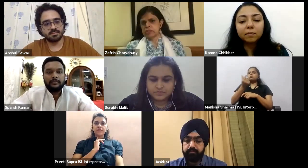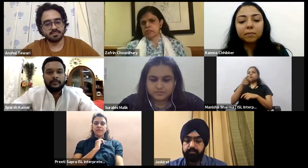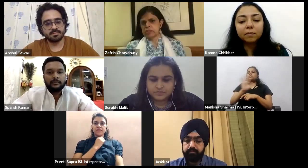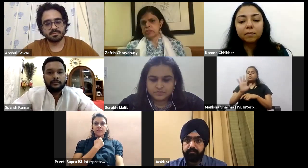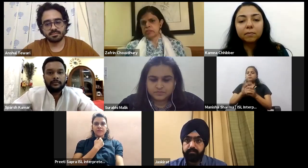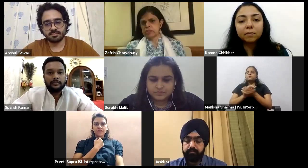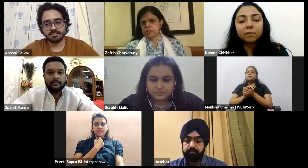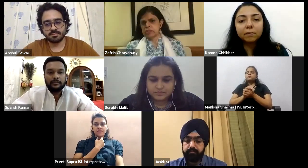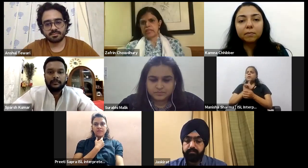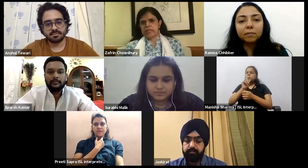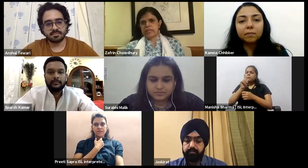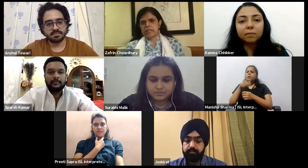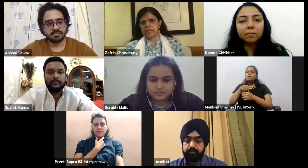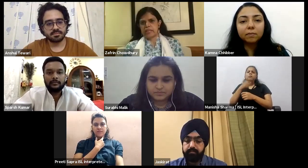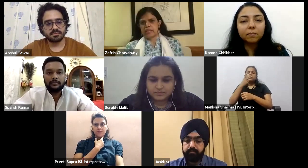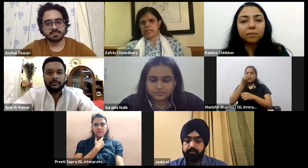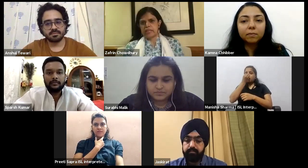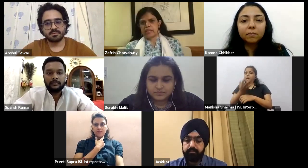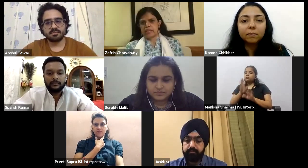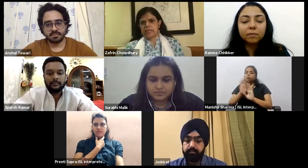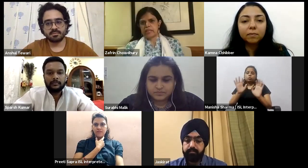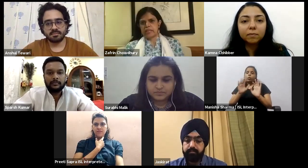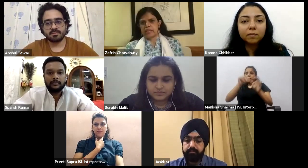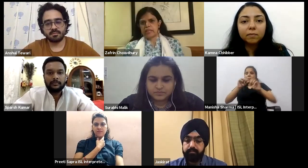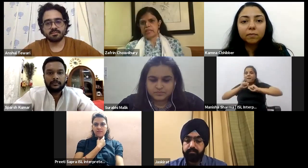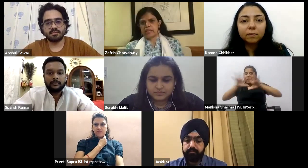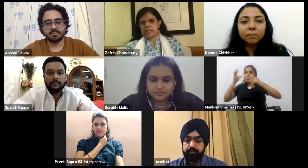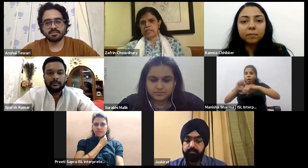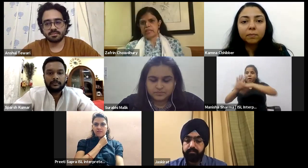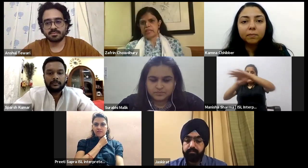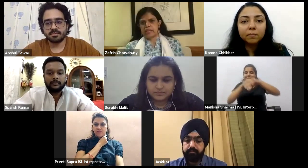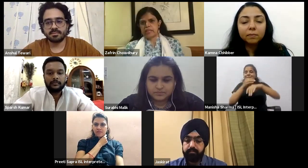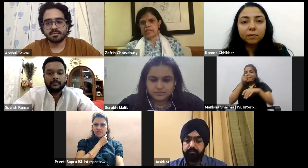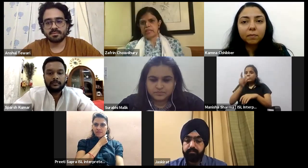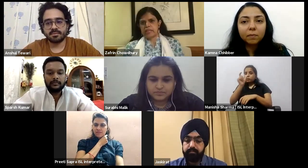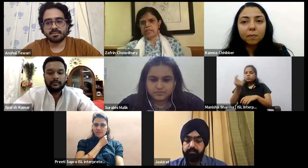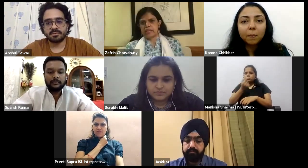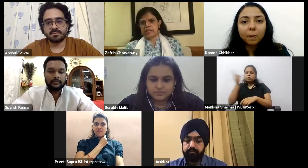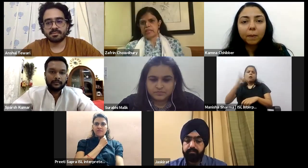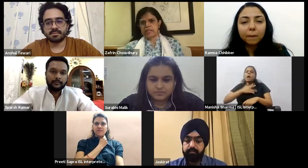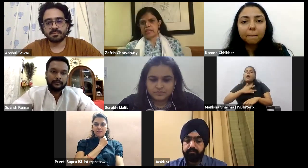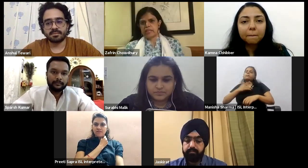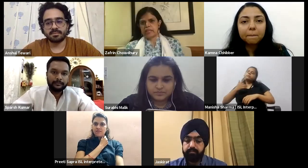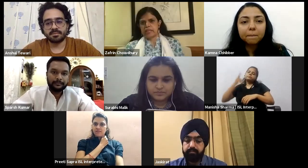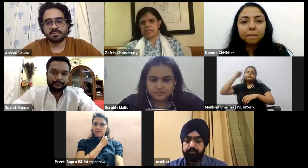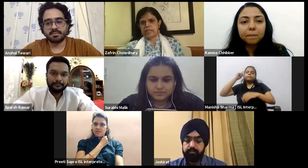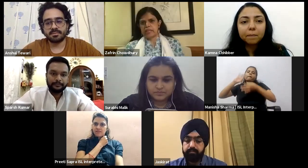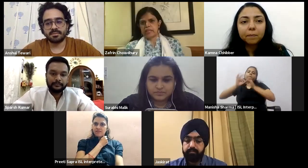it's not very easy to convey because there are conditioning and habits, but I